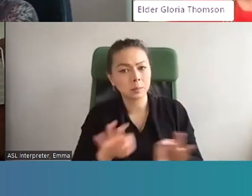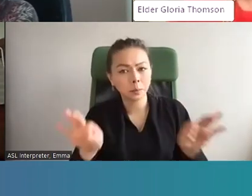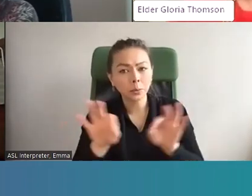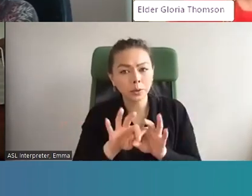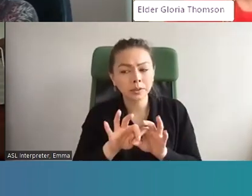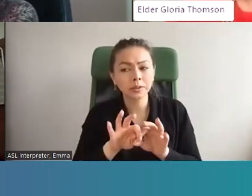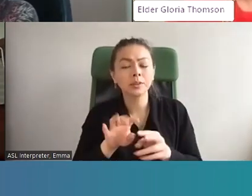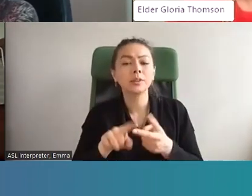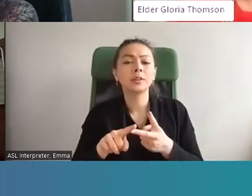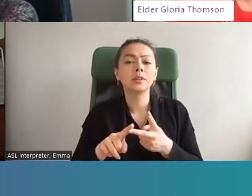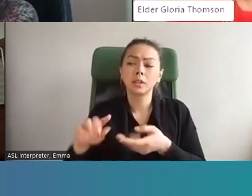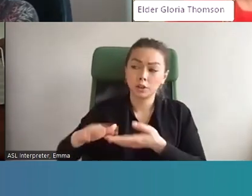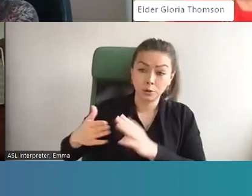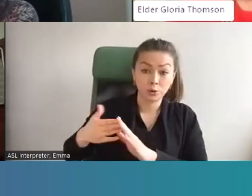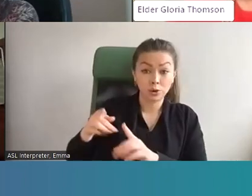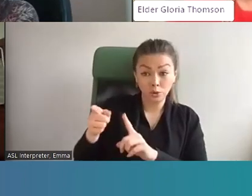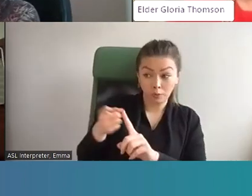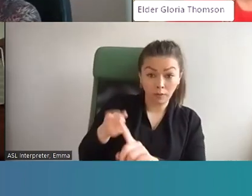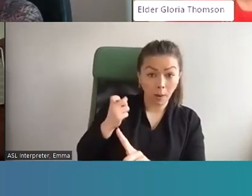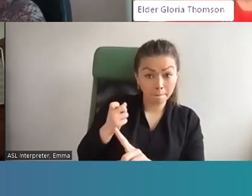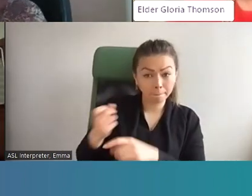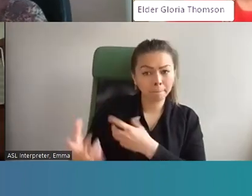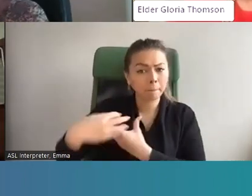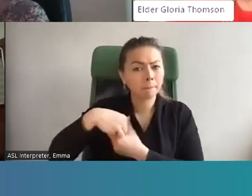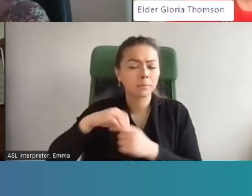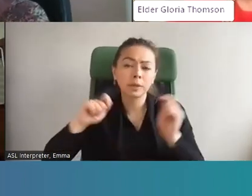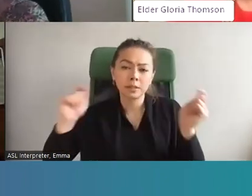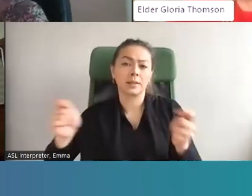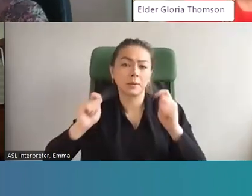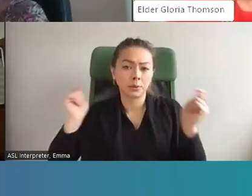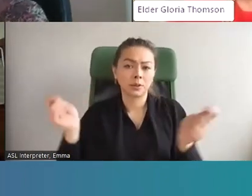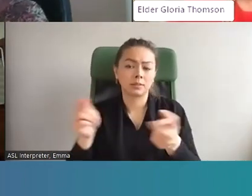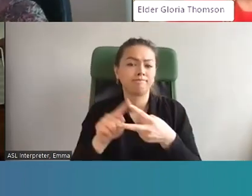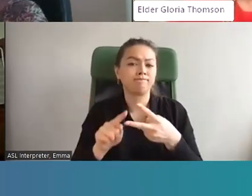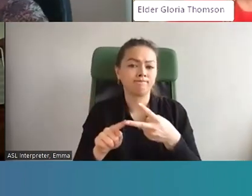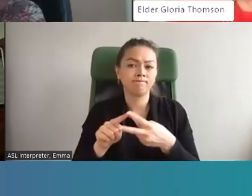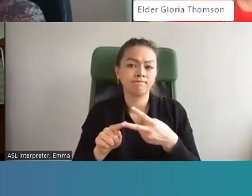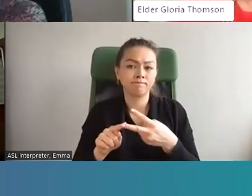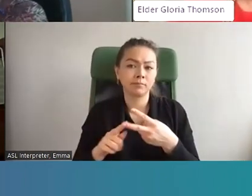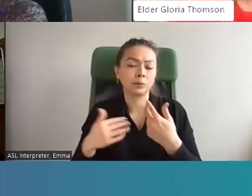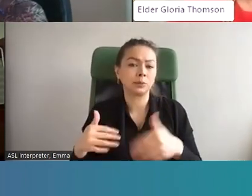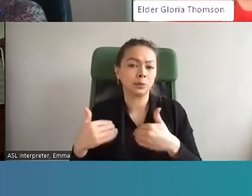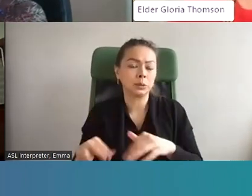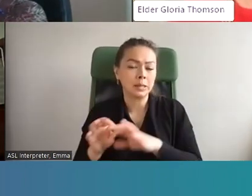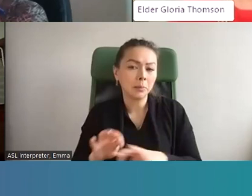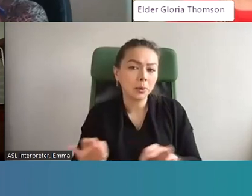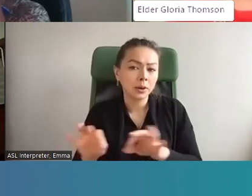ceremony. I think those are really important things to have and to